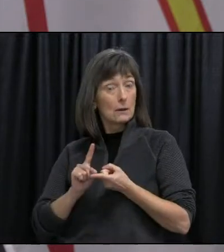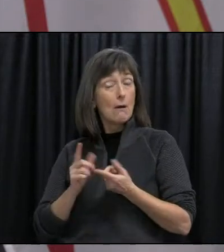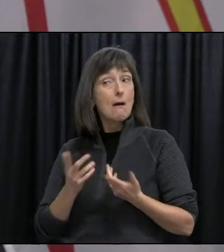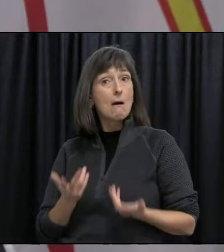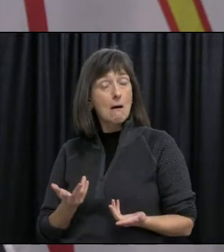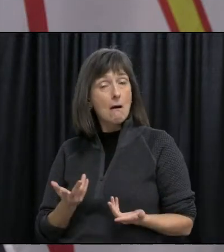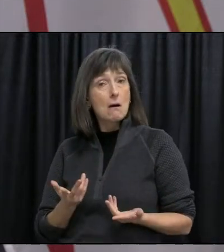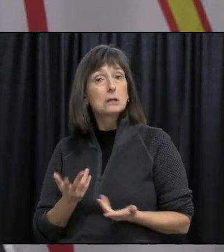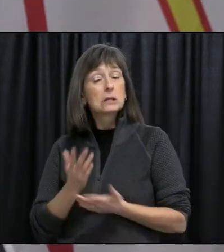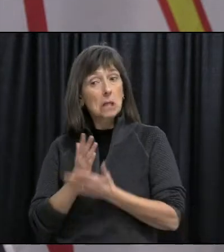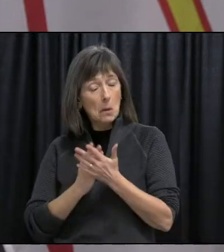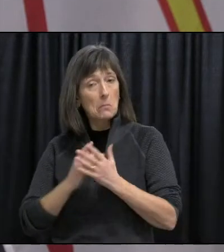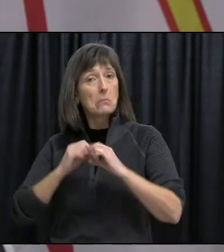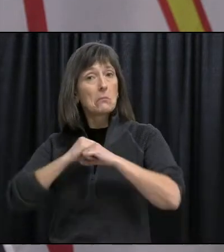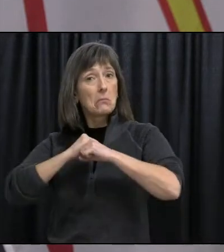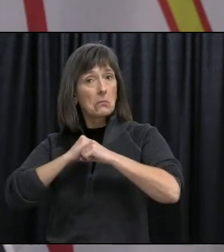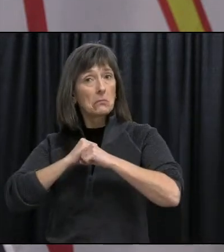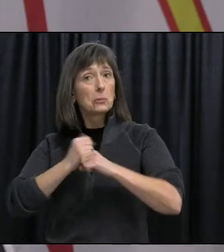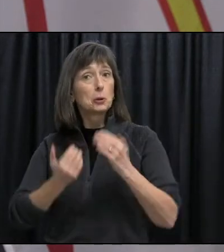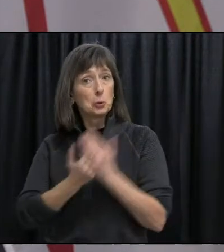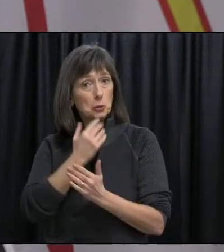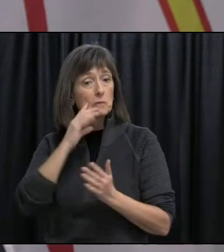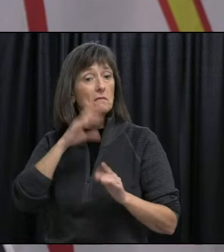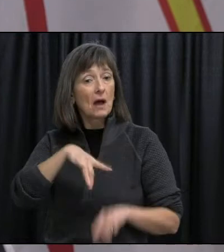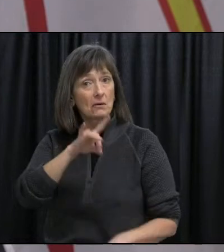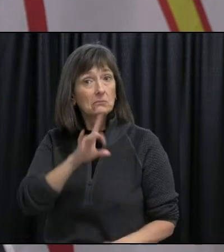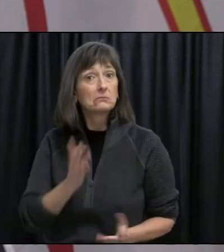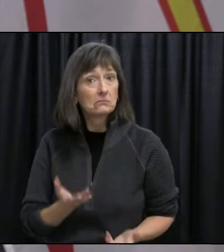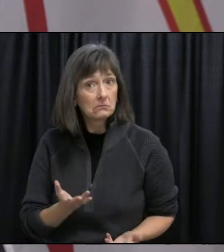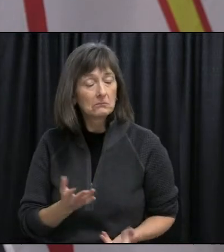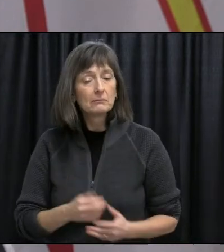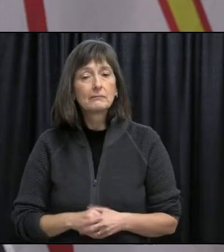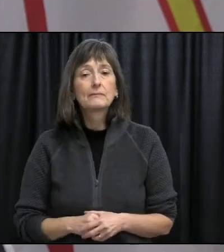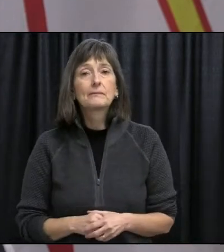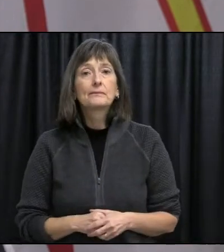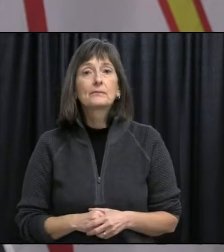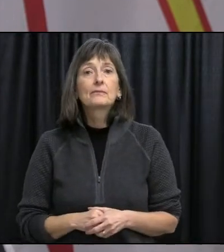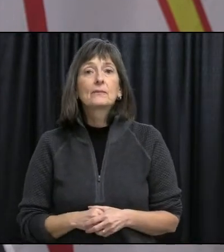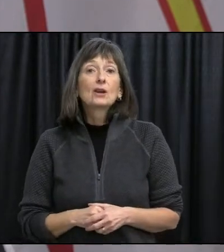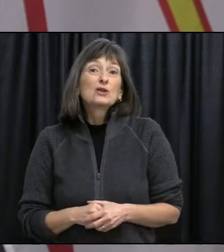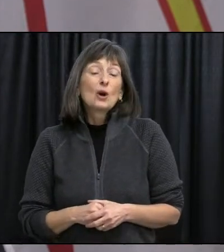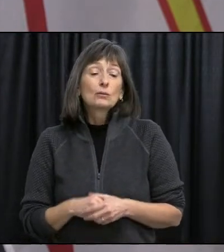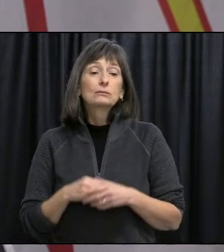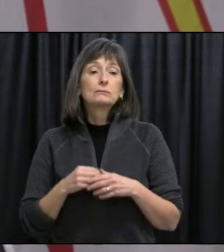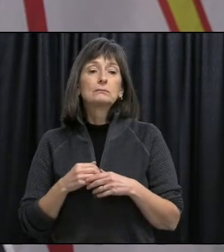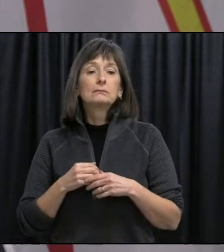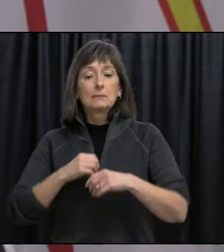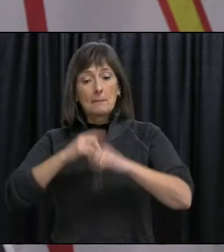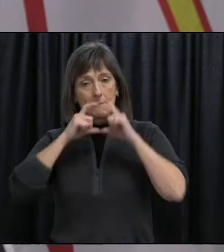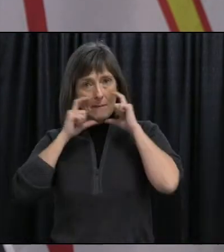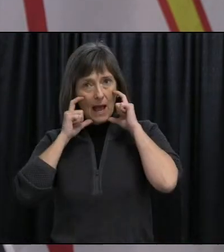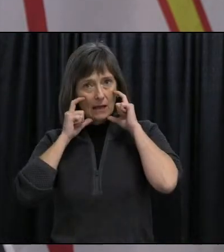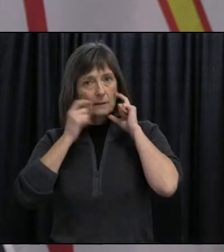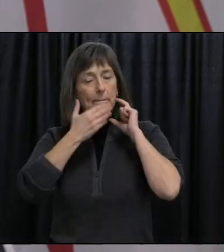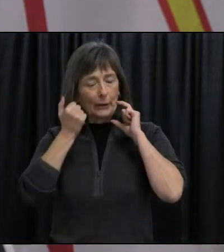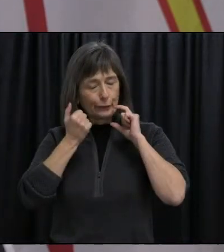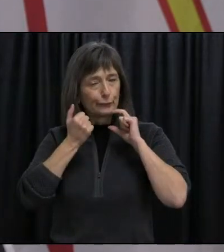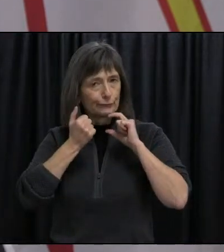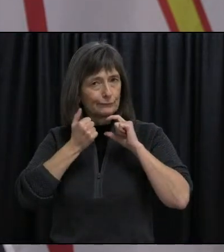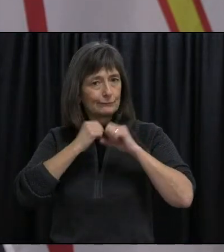level of protection now with wearing these masks. So from a protecting others point of view, certainly the mask is superior,